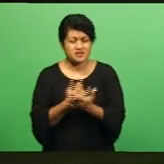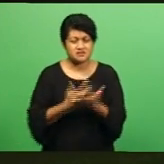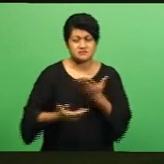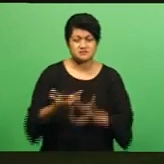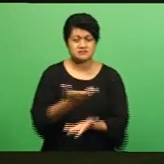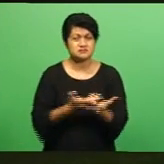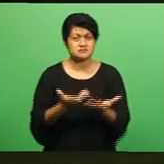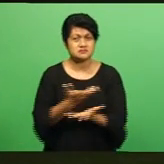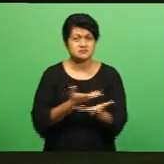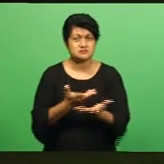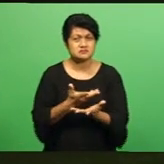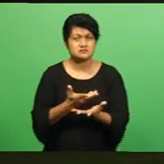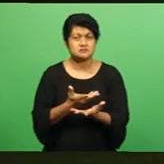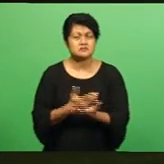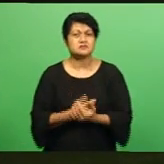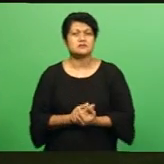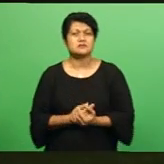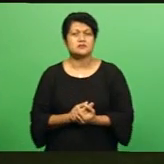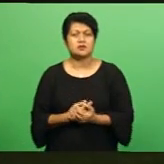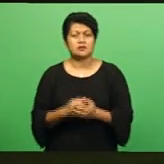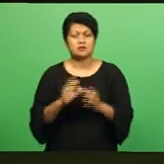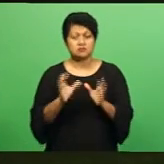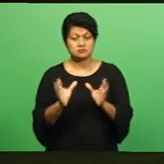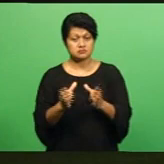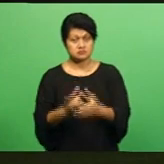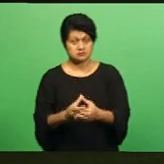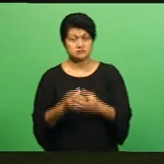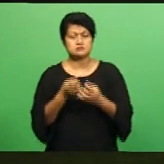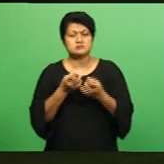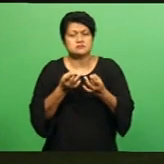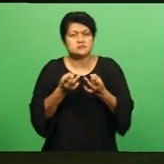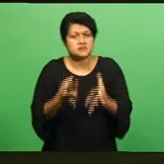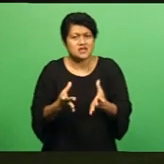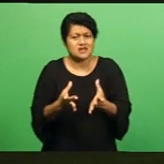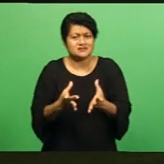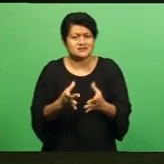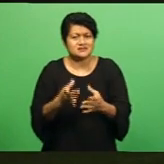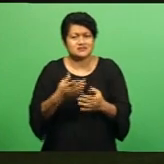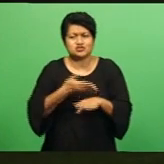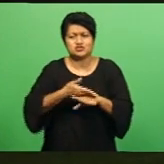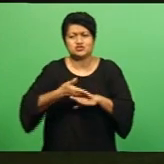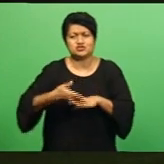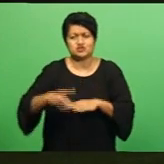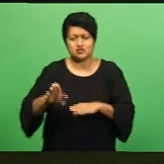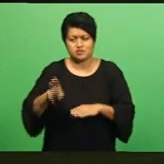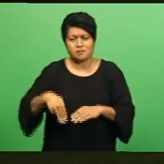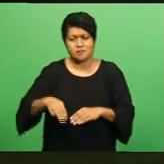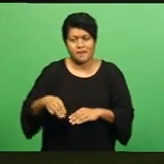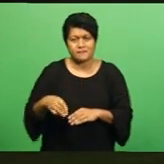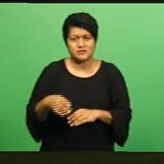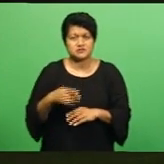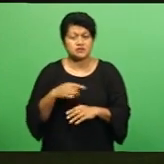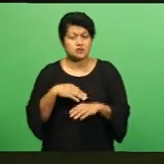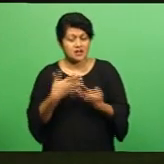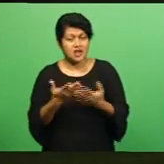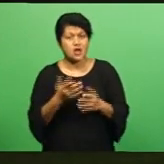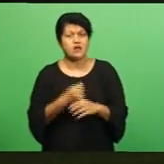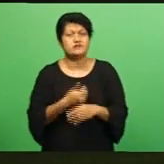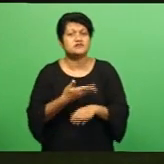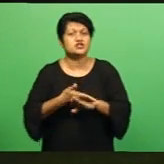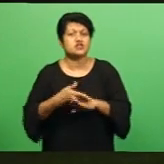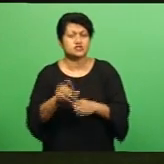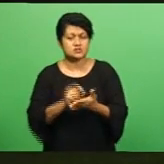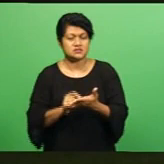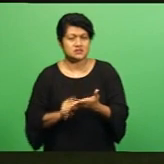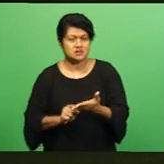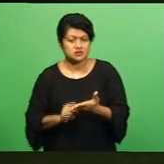The party has also started the recruitment process for its new general secretary. Avoka also says that today they